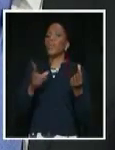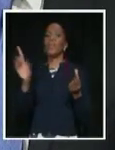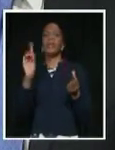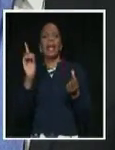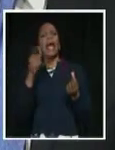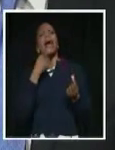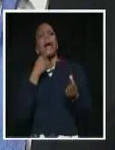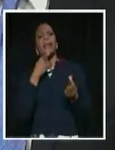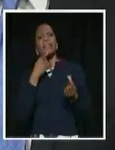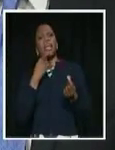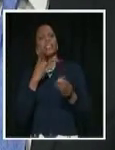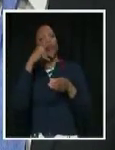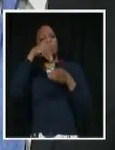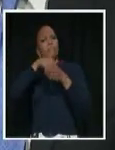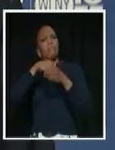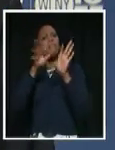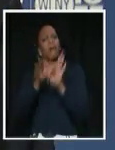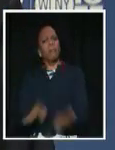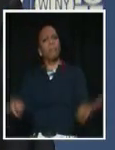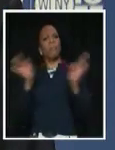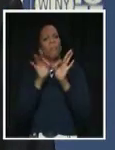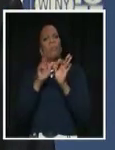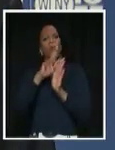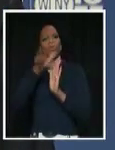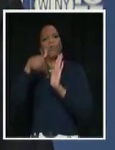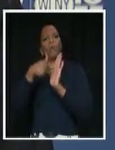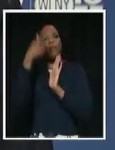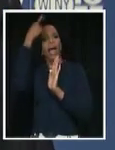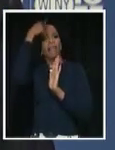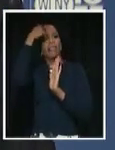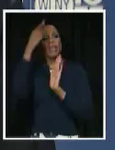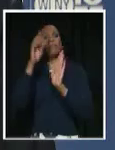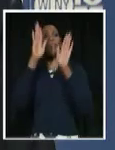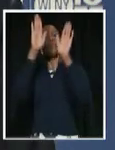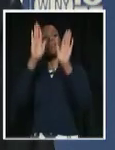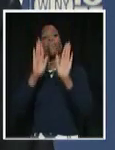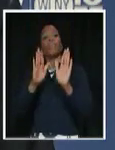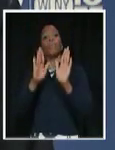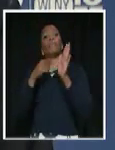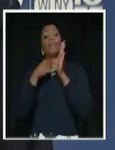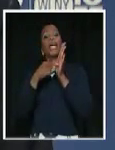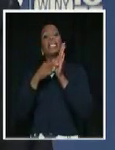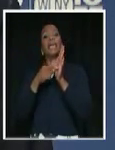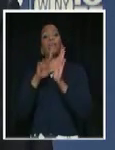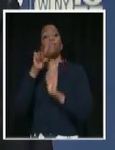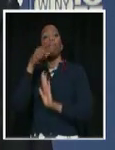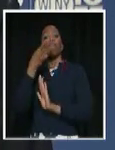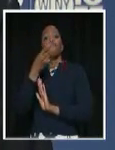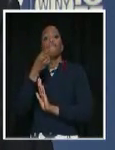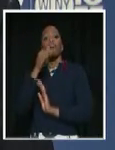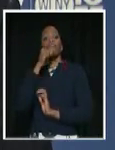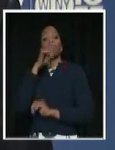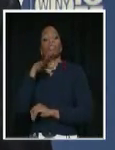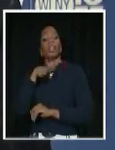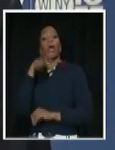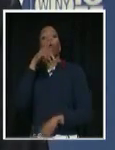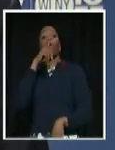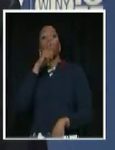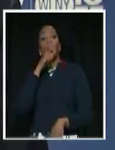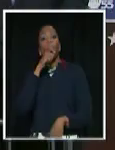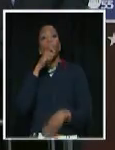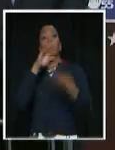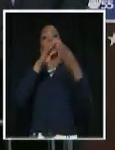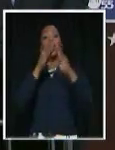major role in the sense that I think there are great examples of first ladies who go out